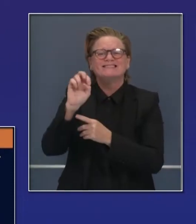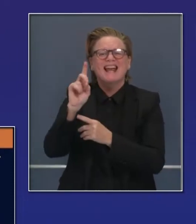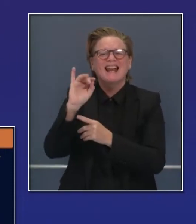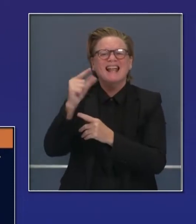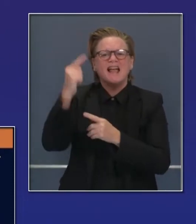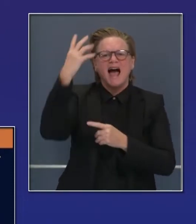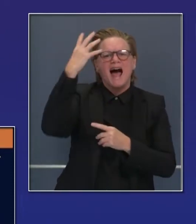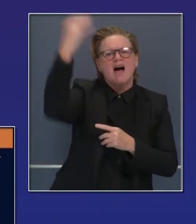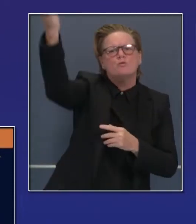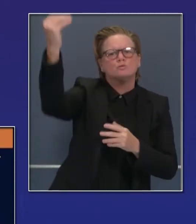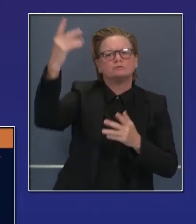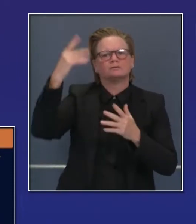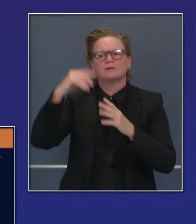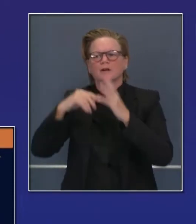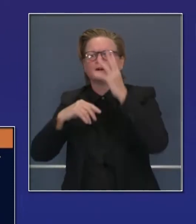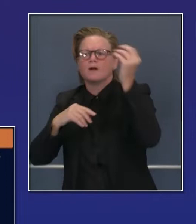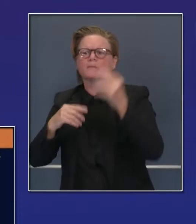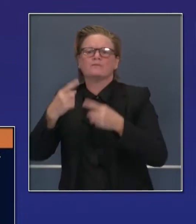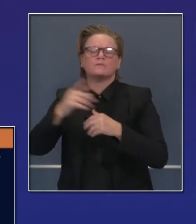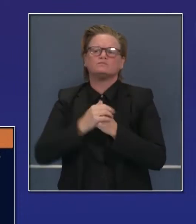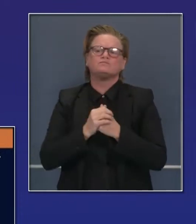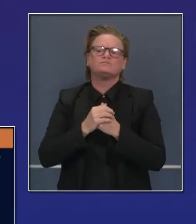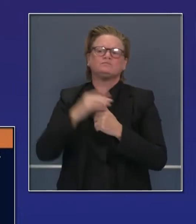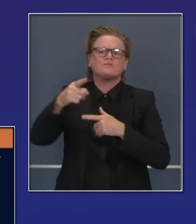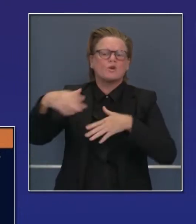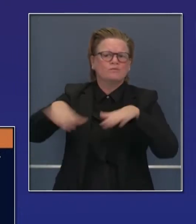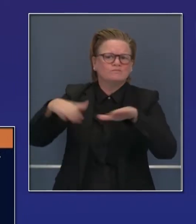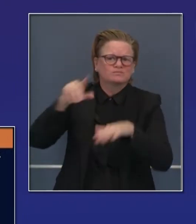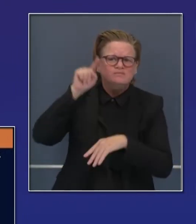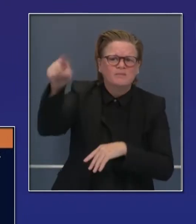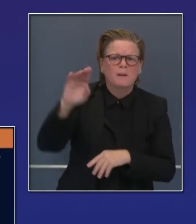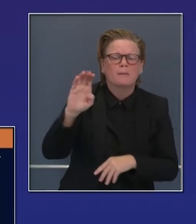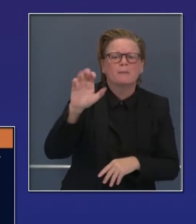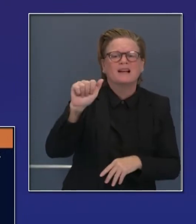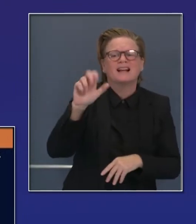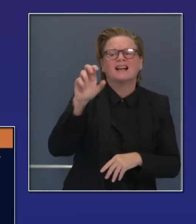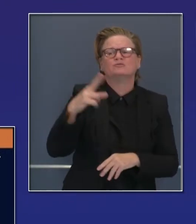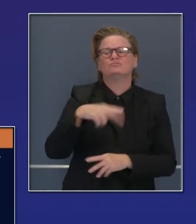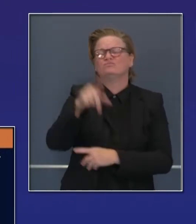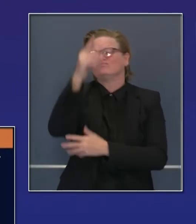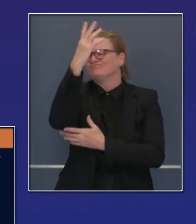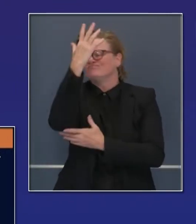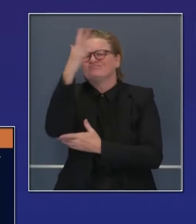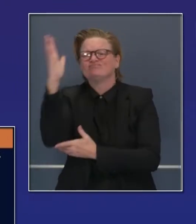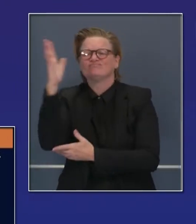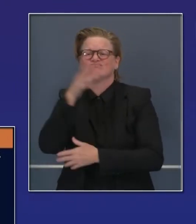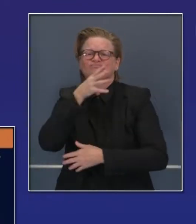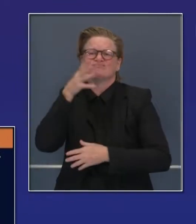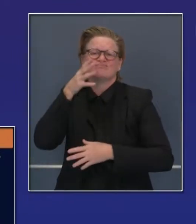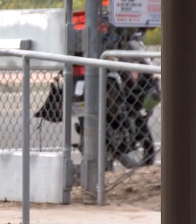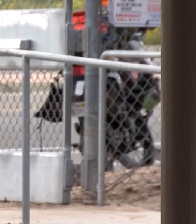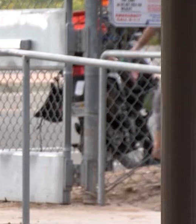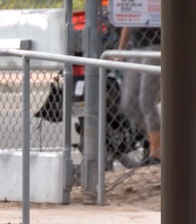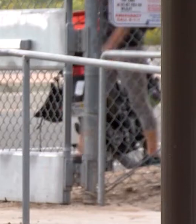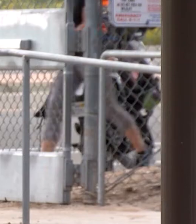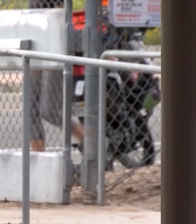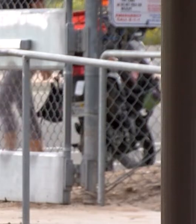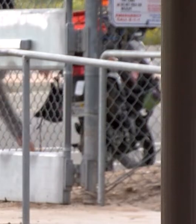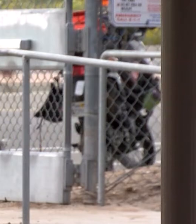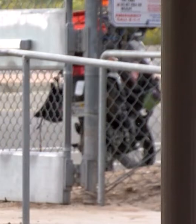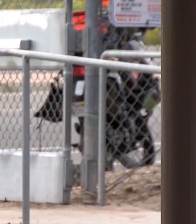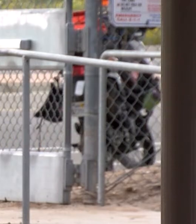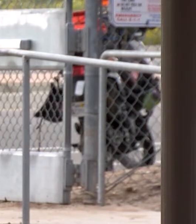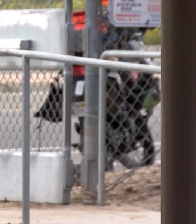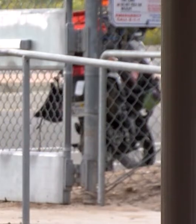out in our state parks or your local parks is appropriate, we encourage that. Take a bike ride, go fishing. However,